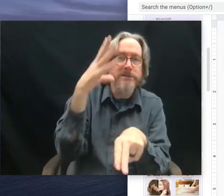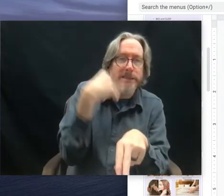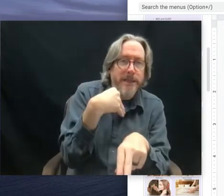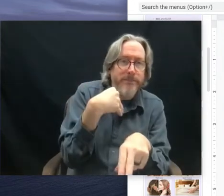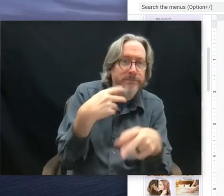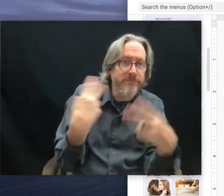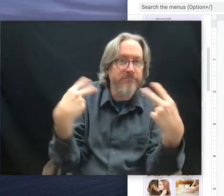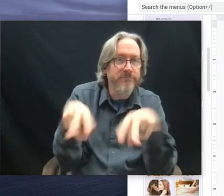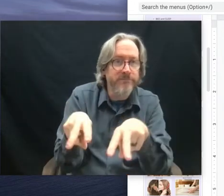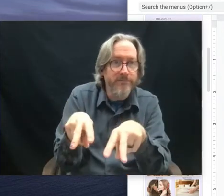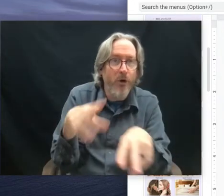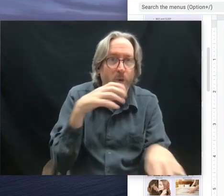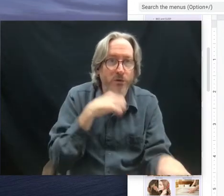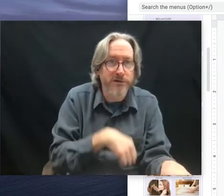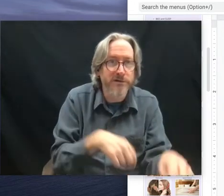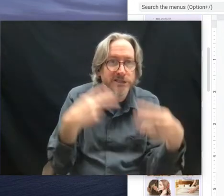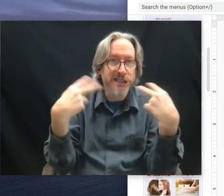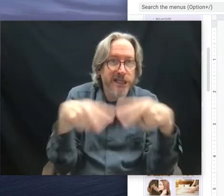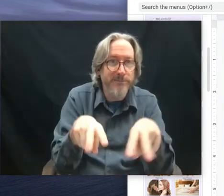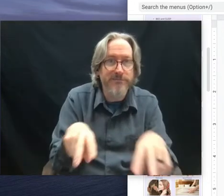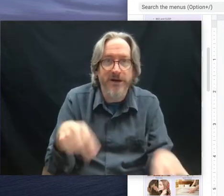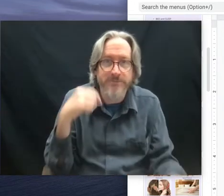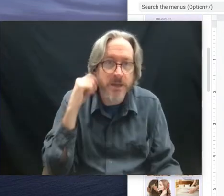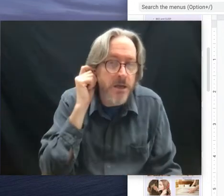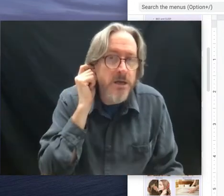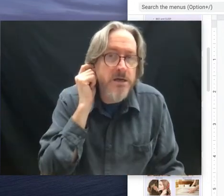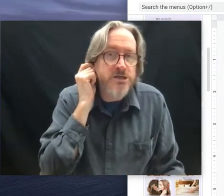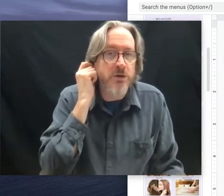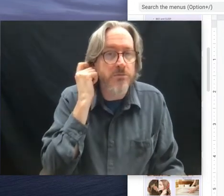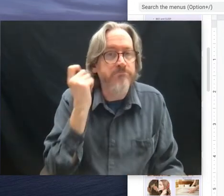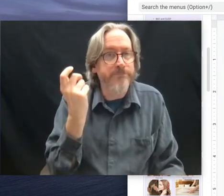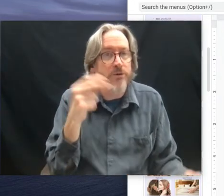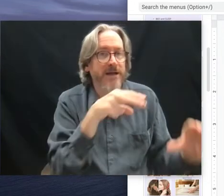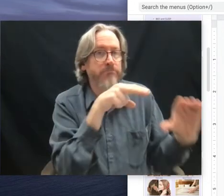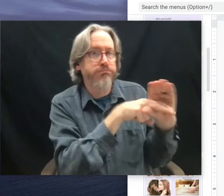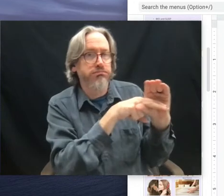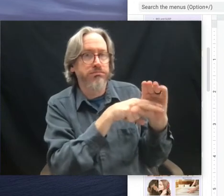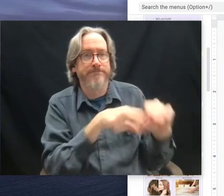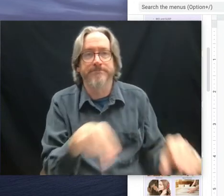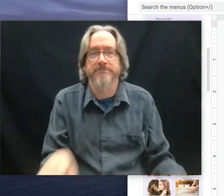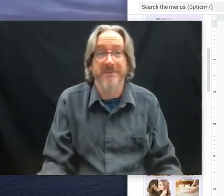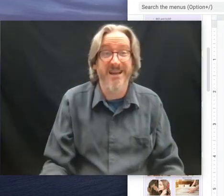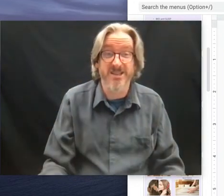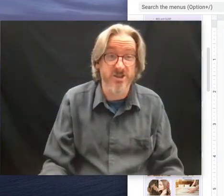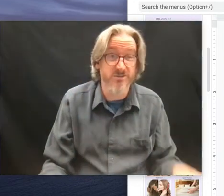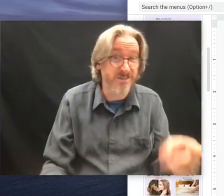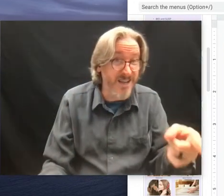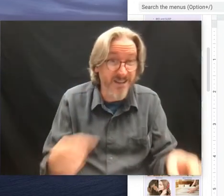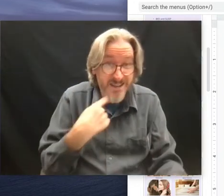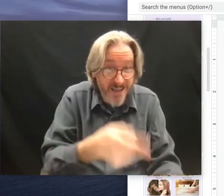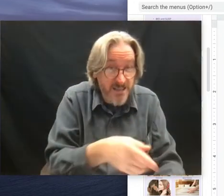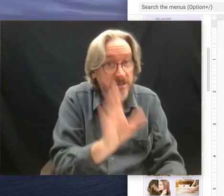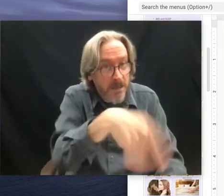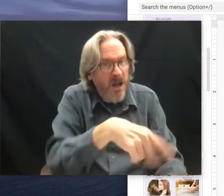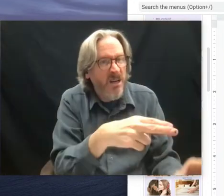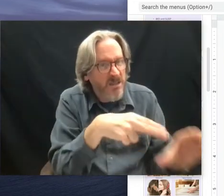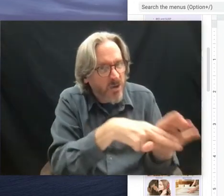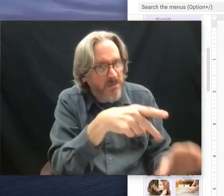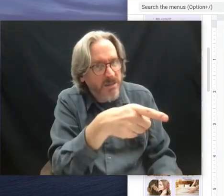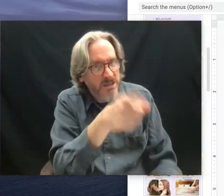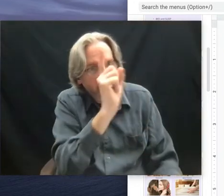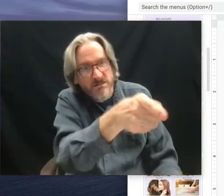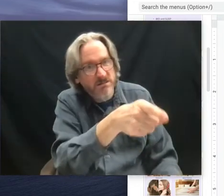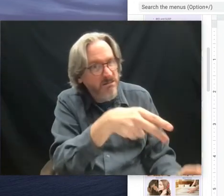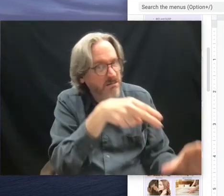bed, sleep, old, sleep, right? So go to bed. It's also telling kids,